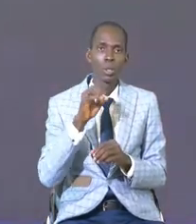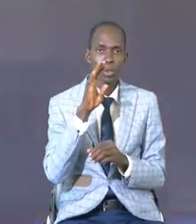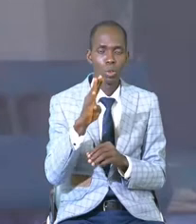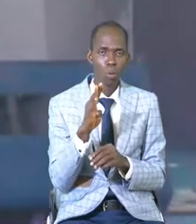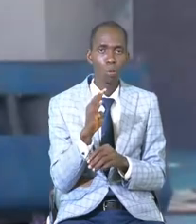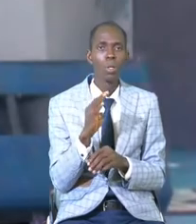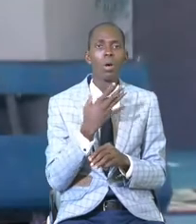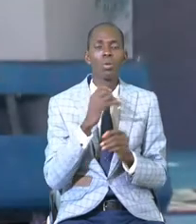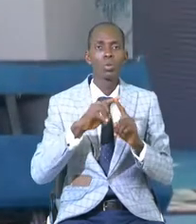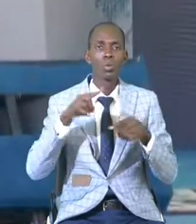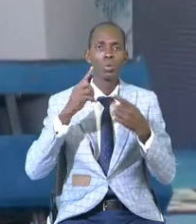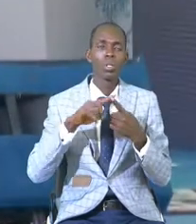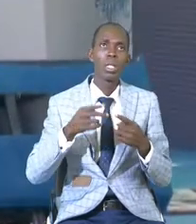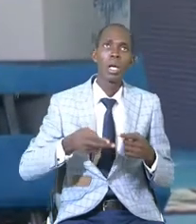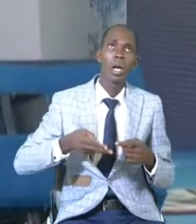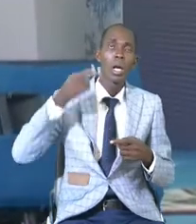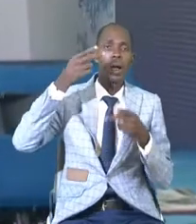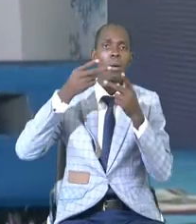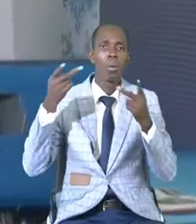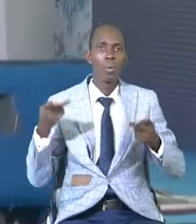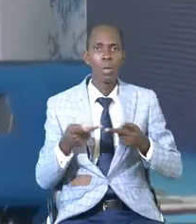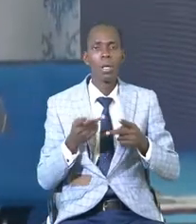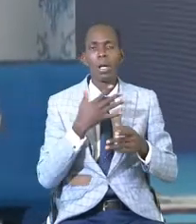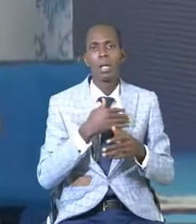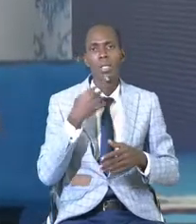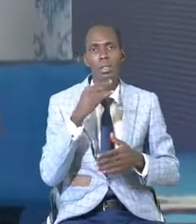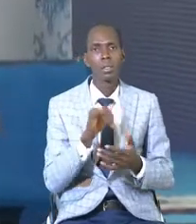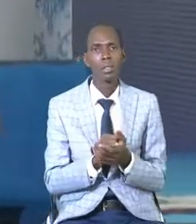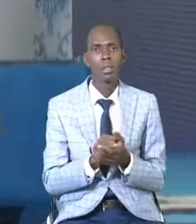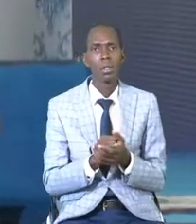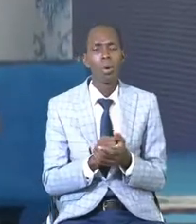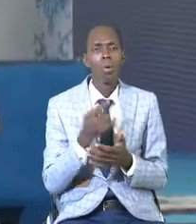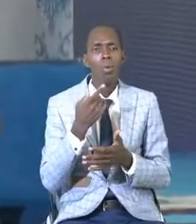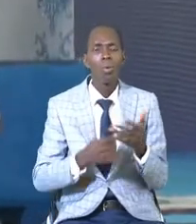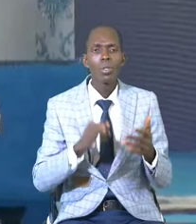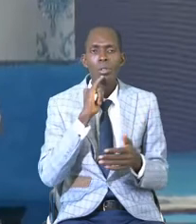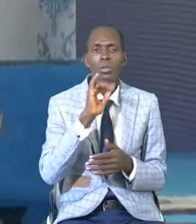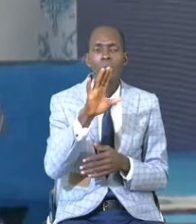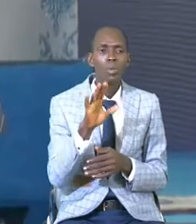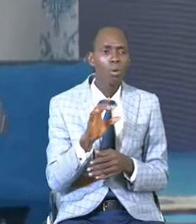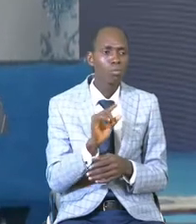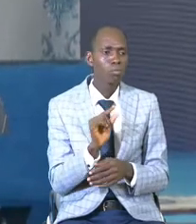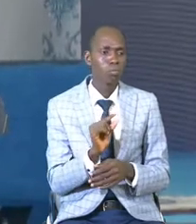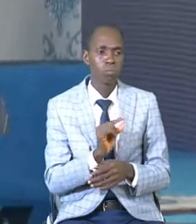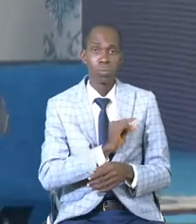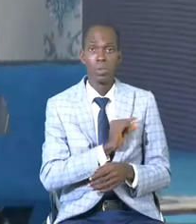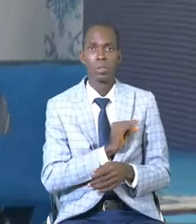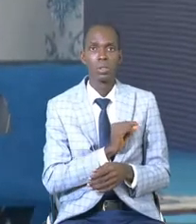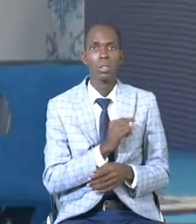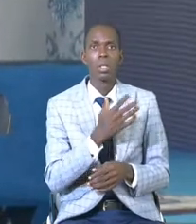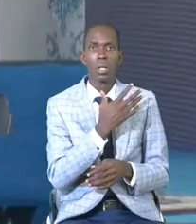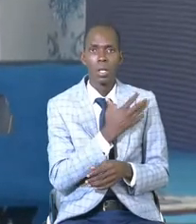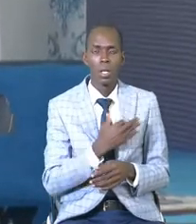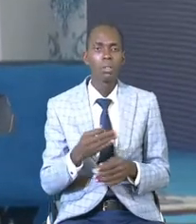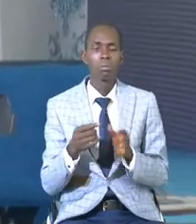high place, and he say, what's your qualification? And he leaves the qualification. And true,